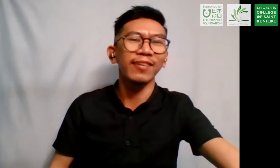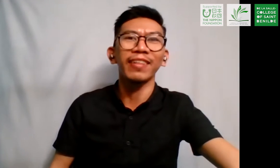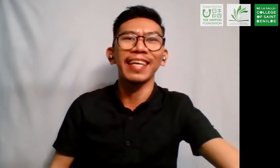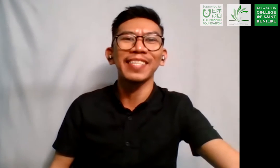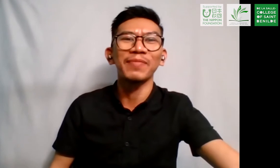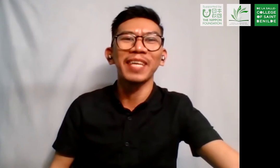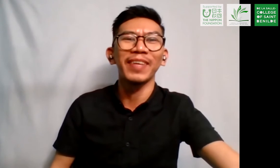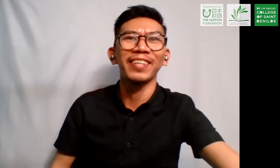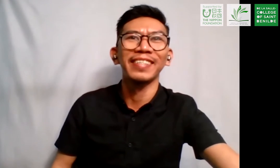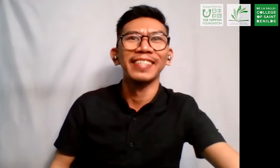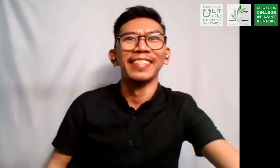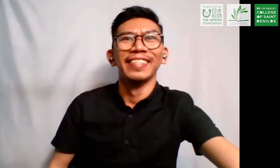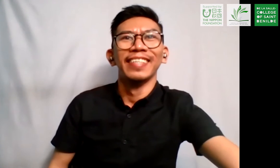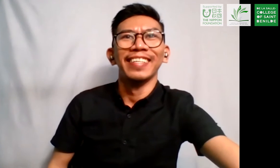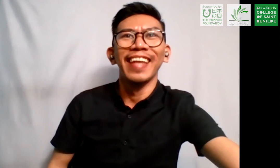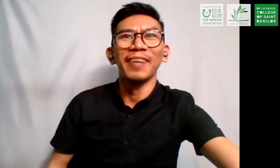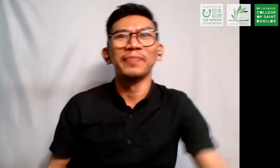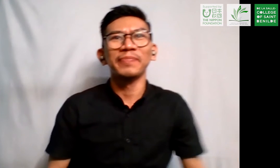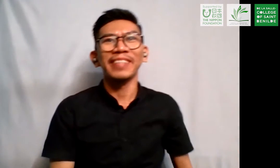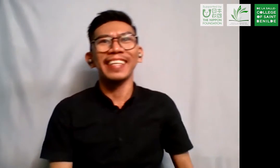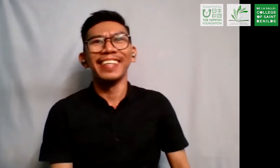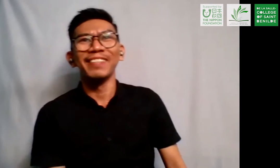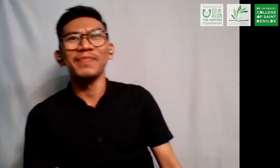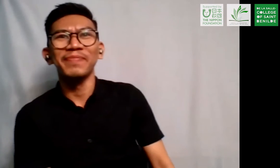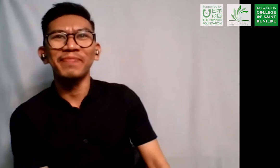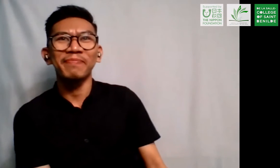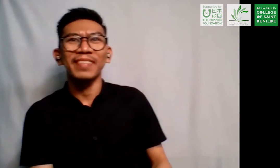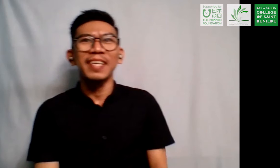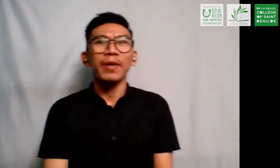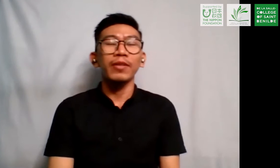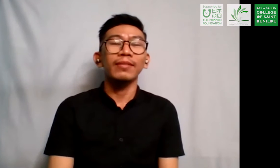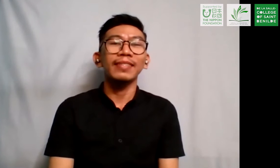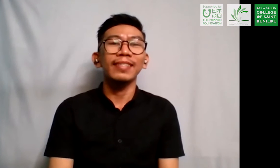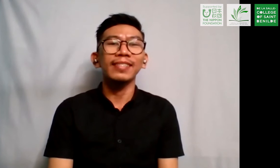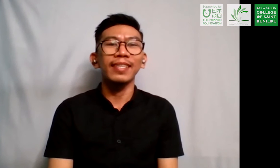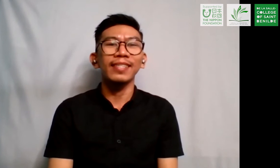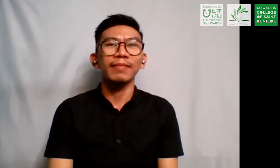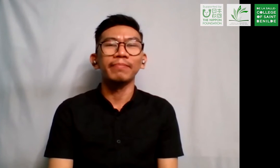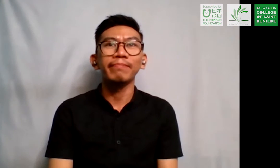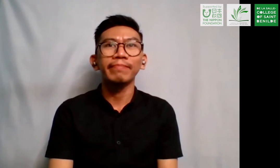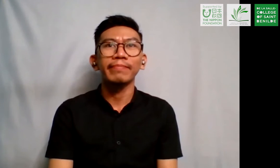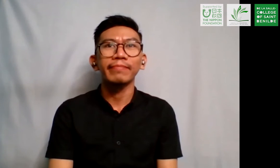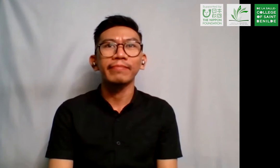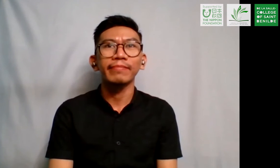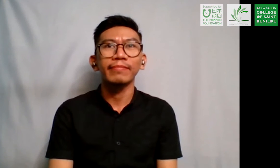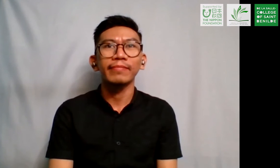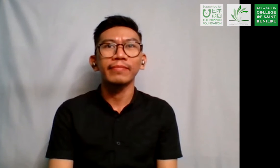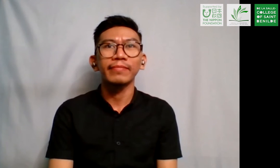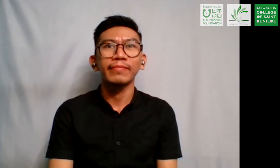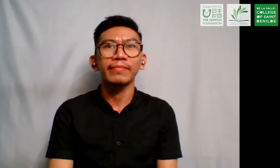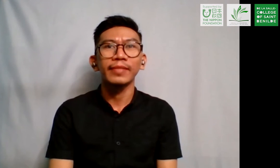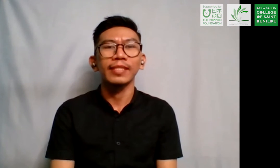miss the context sometimes. Pero yun lang. Okay. Pero So go